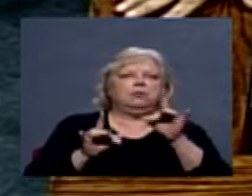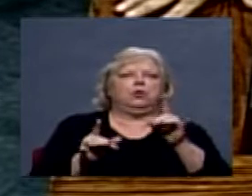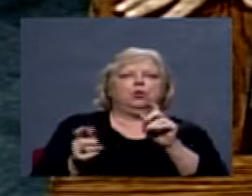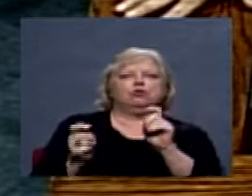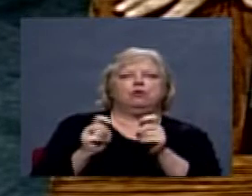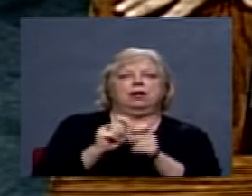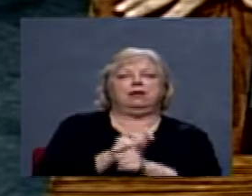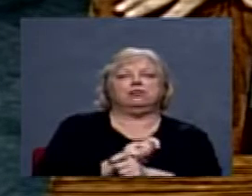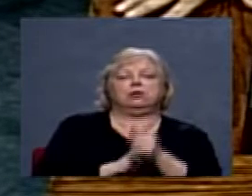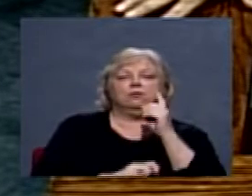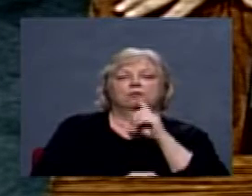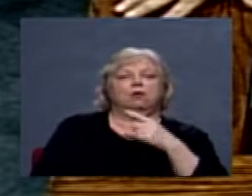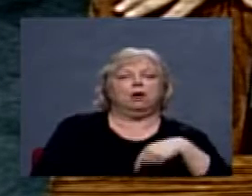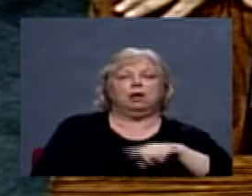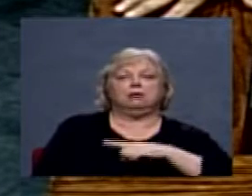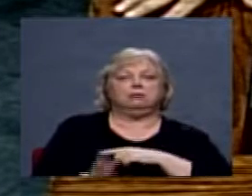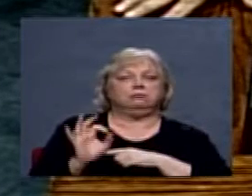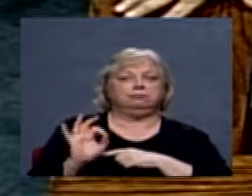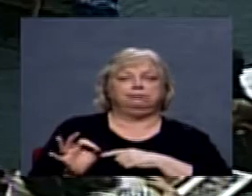transition for us.